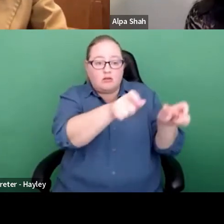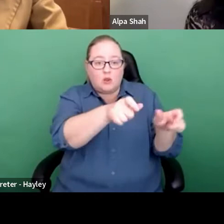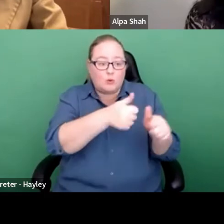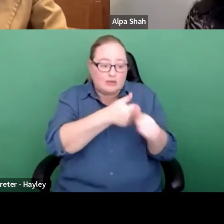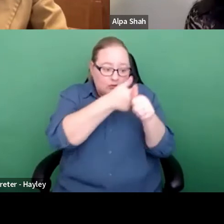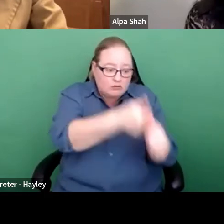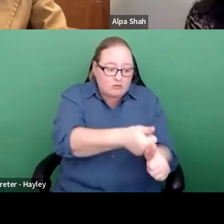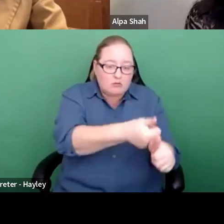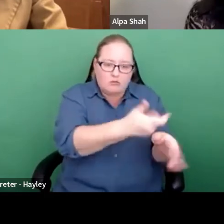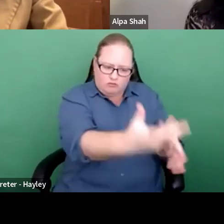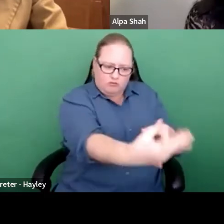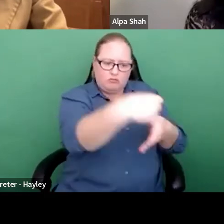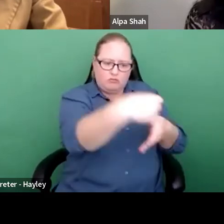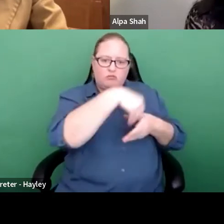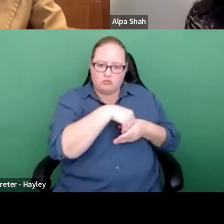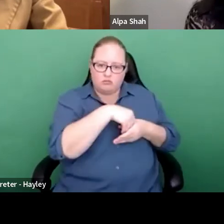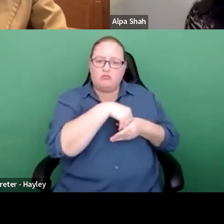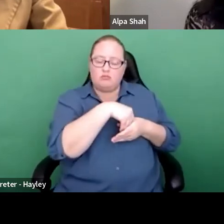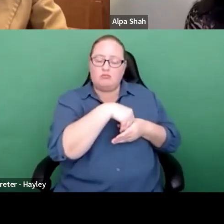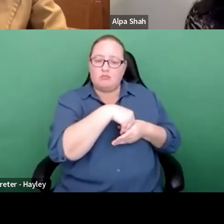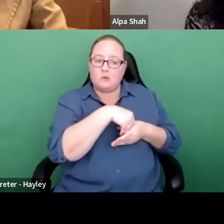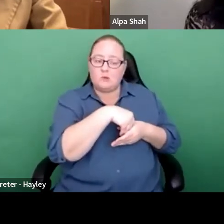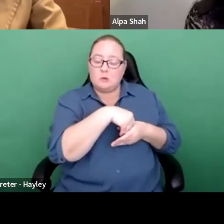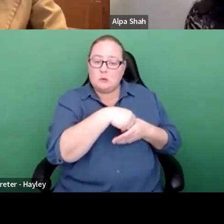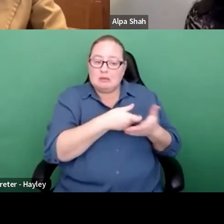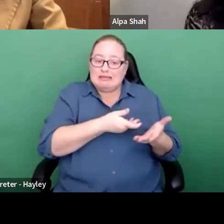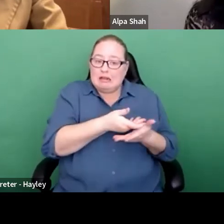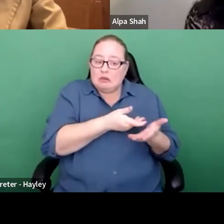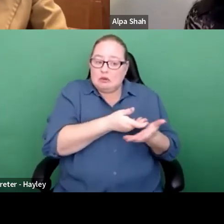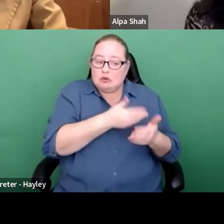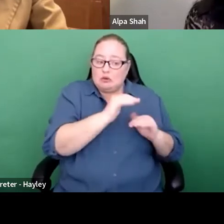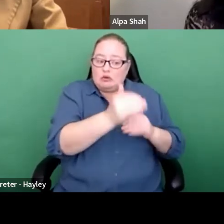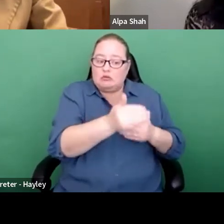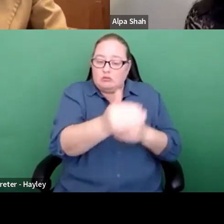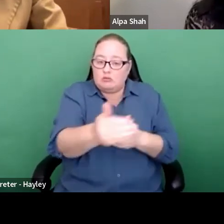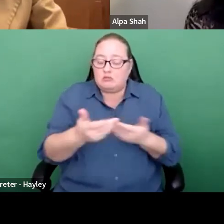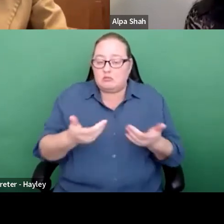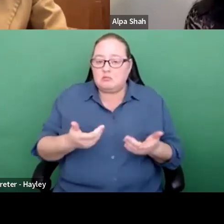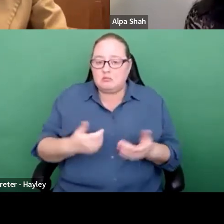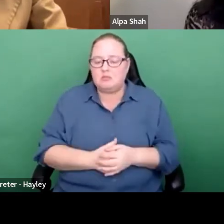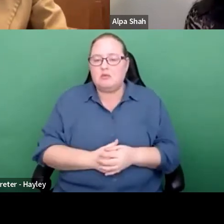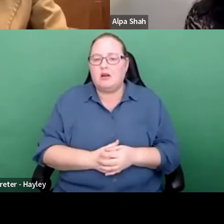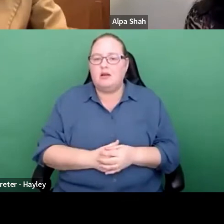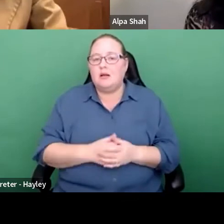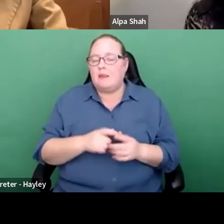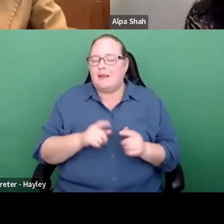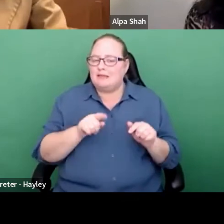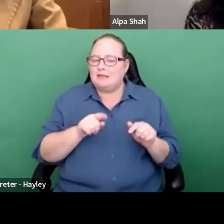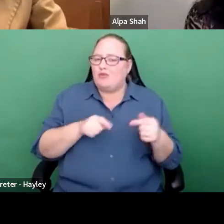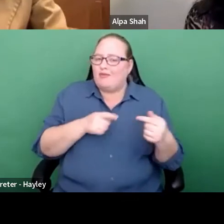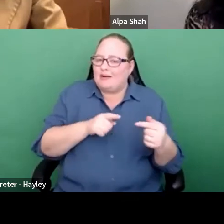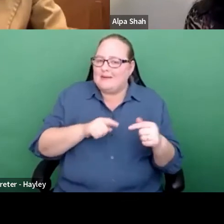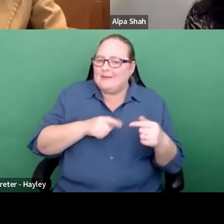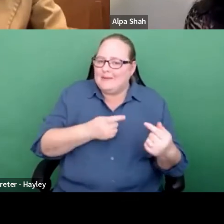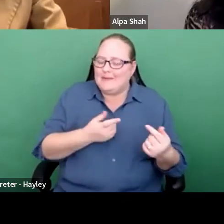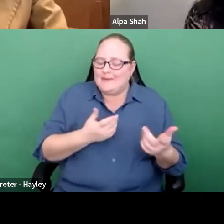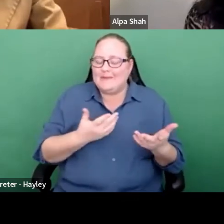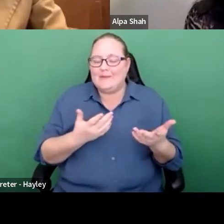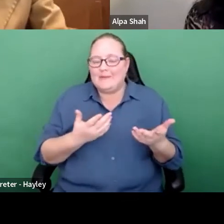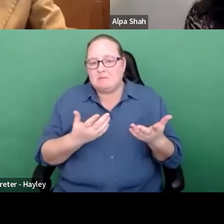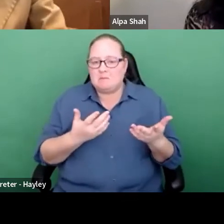It's obviously a bit of a provocation. In fact, all of these things I'm mentioning so far are somewhat provocative. But in any